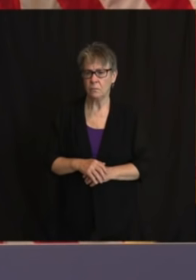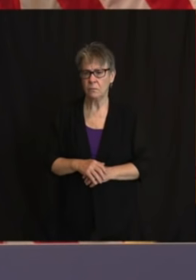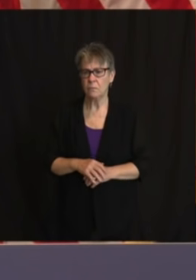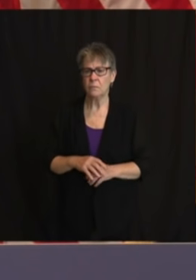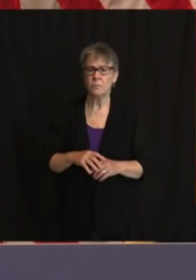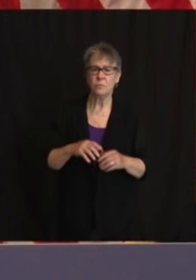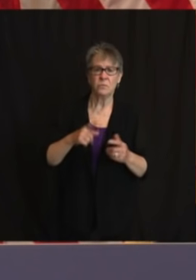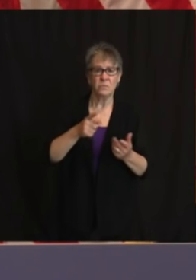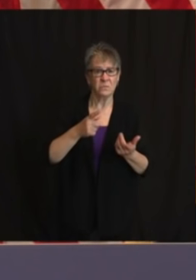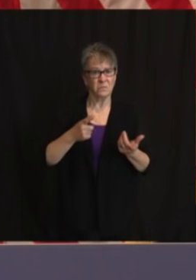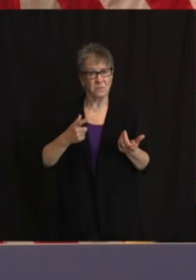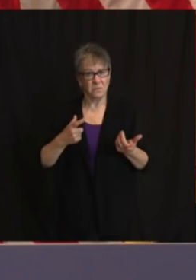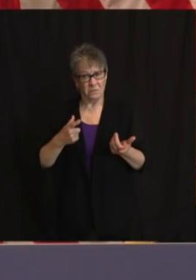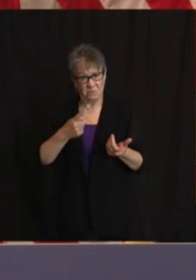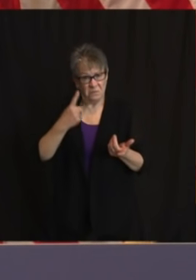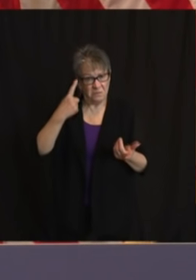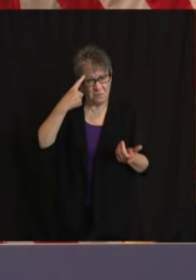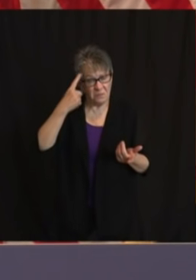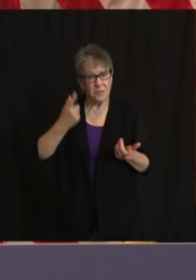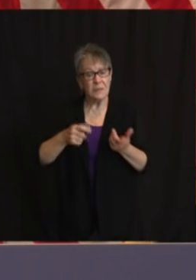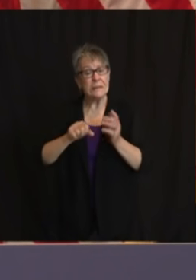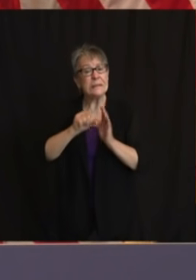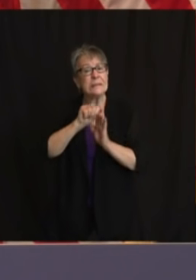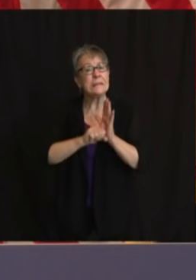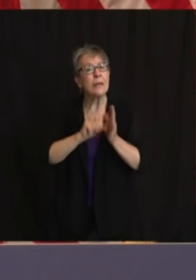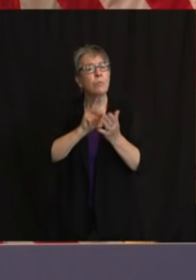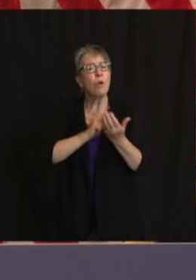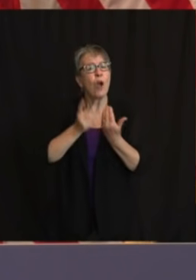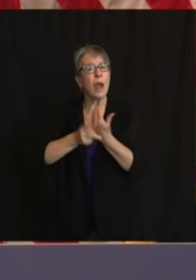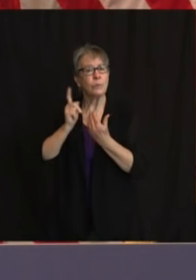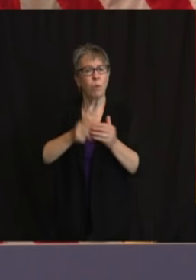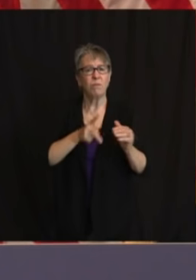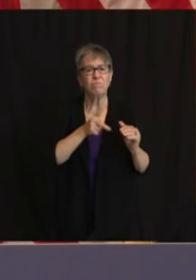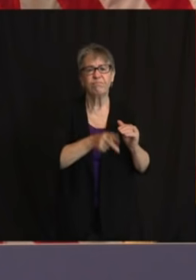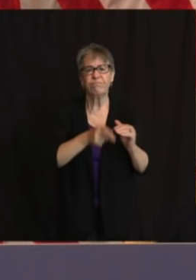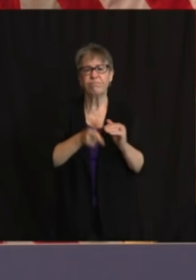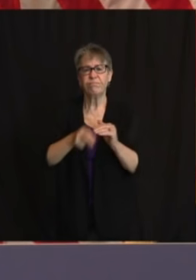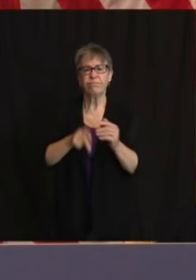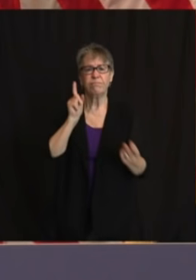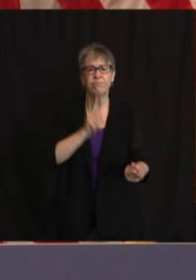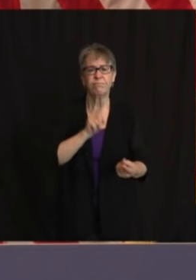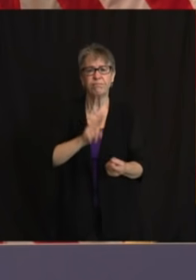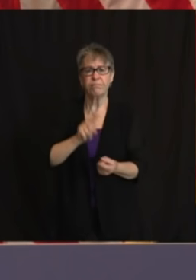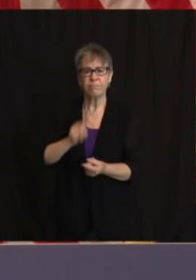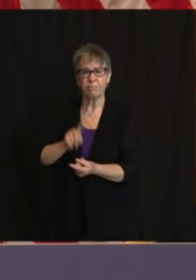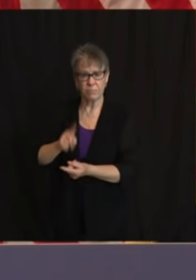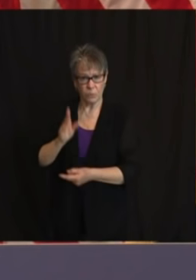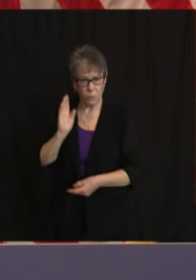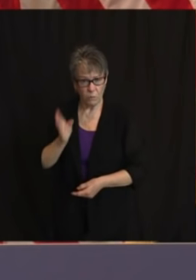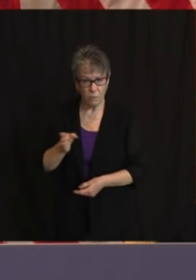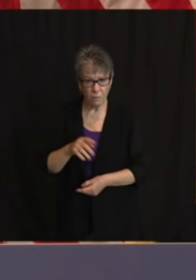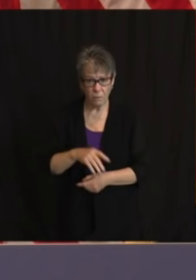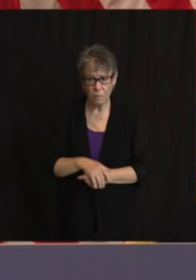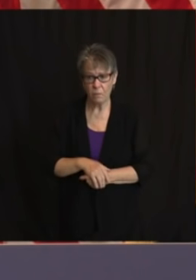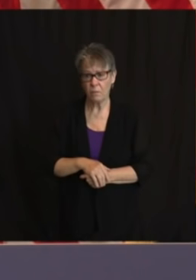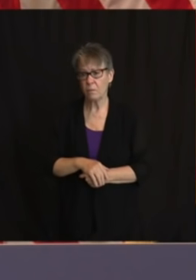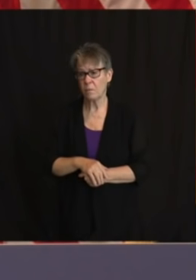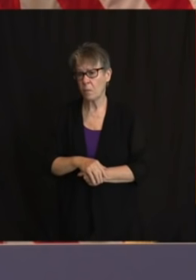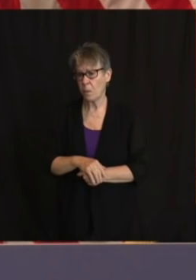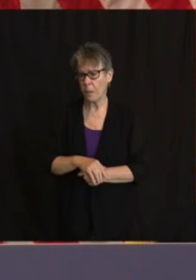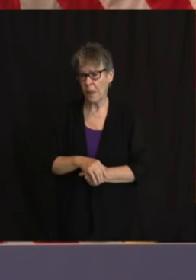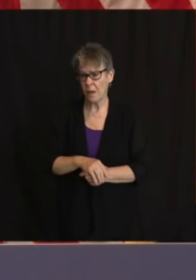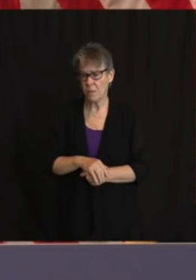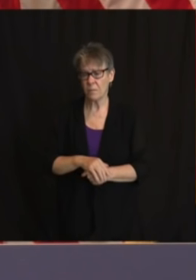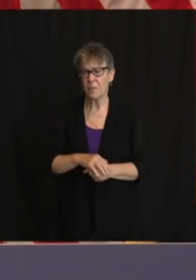significantly? And then on the whole issue of schools, I know the commissioner mentioned there's a committee that's being put together or has been put together to look